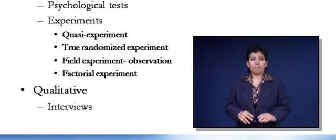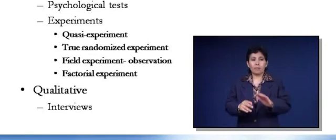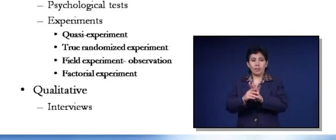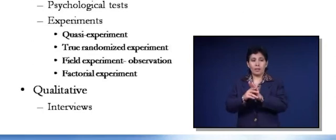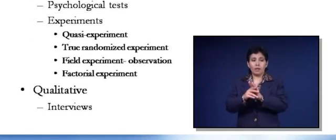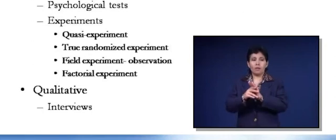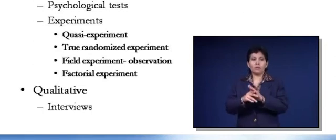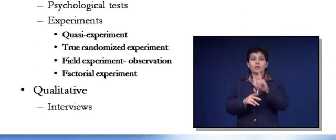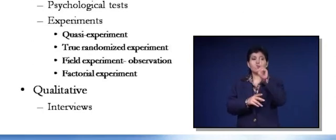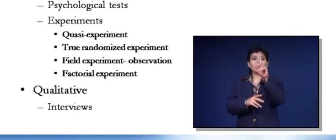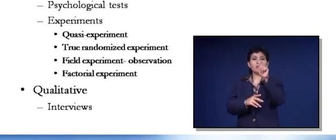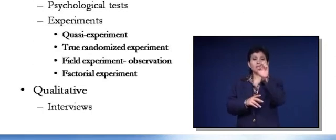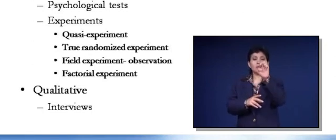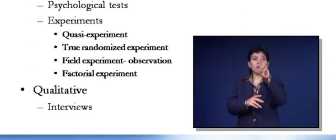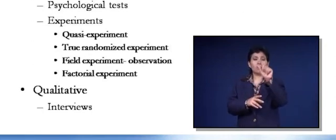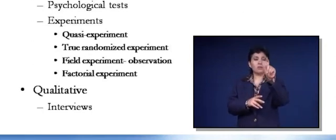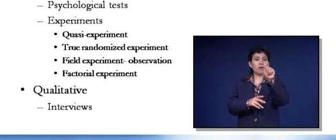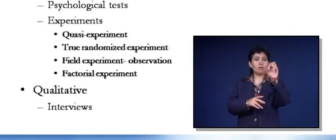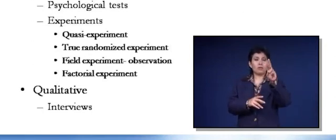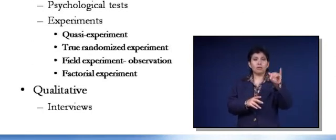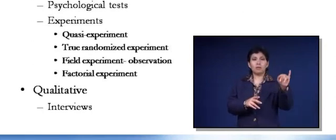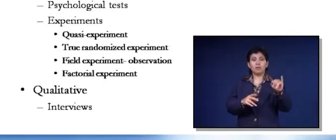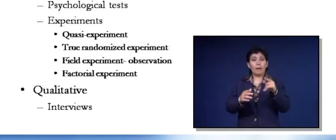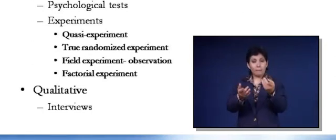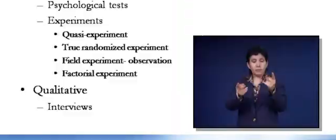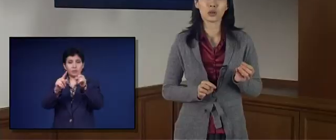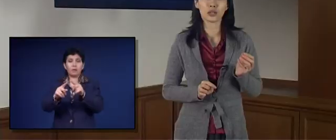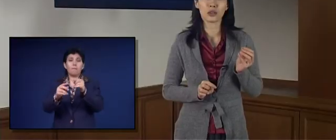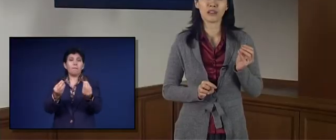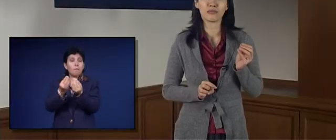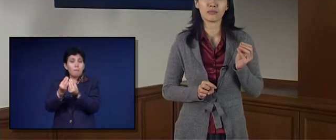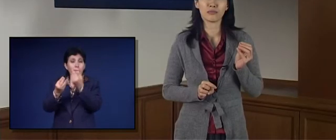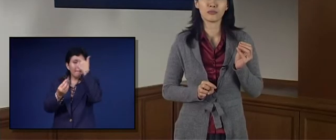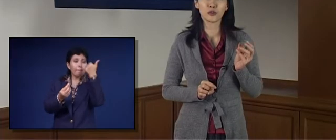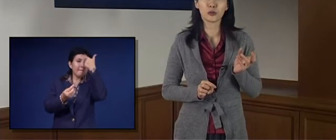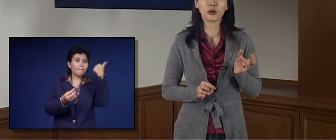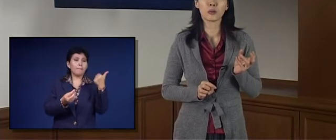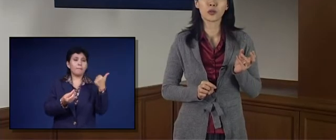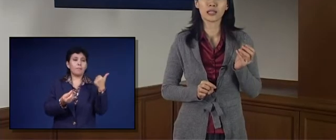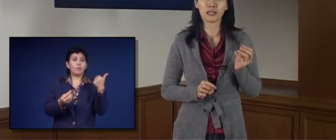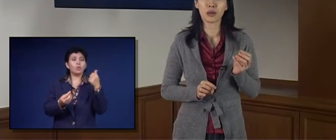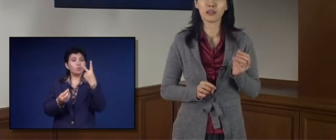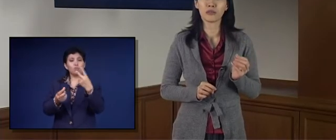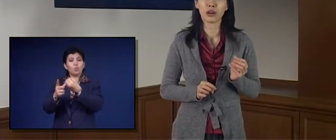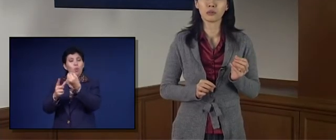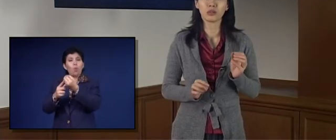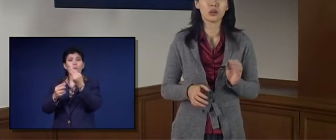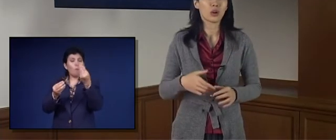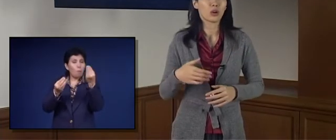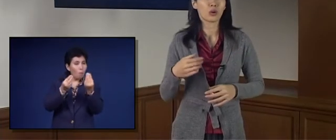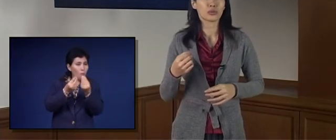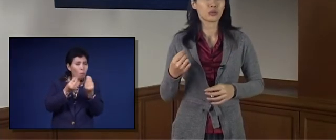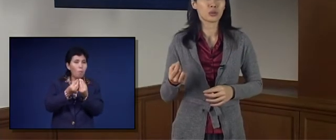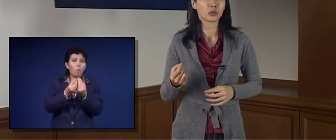Factorial experiment, this one it happens when you have more factors or when you have two or more independent